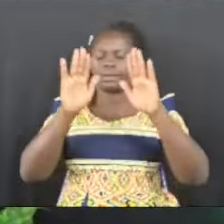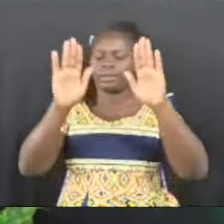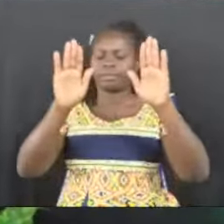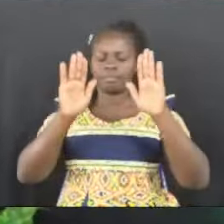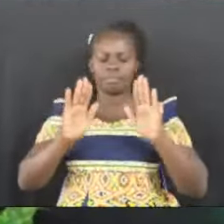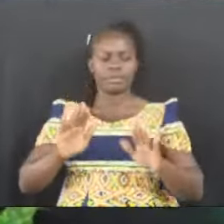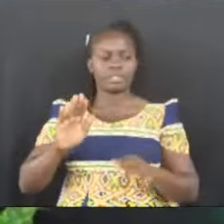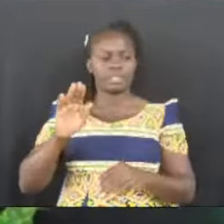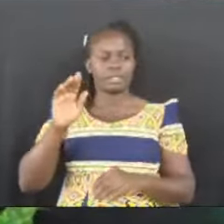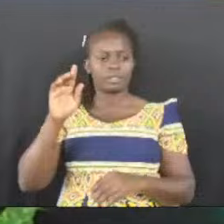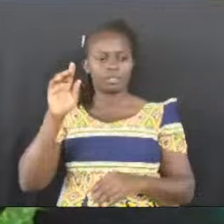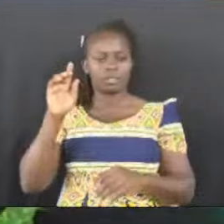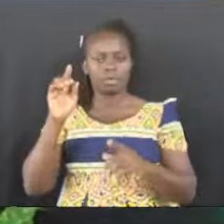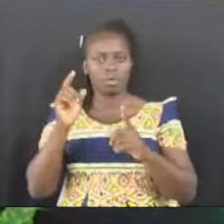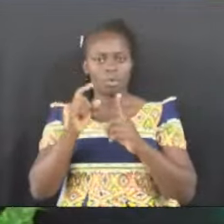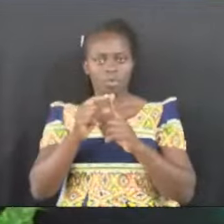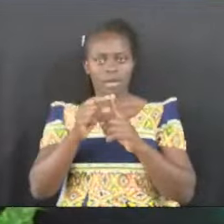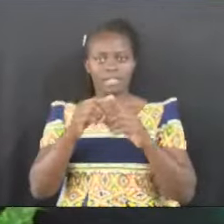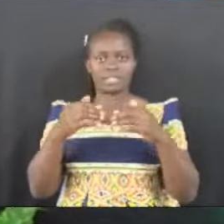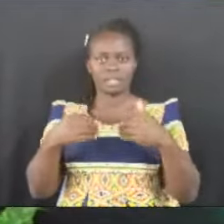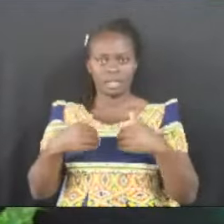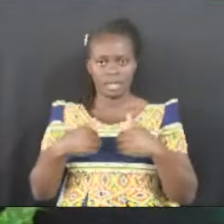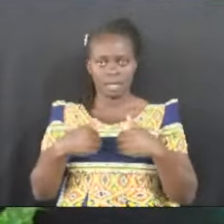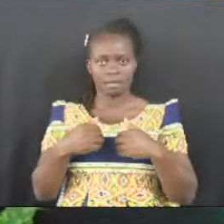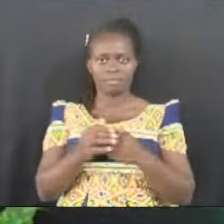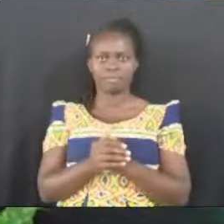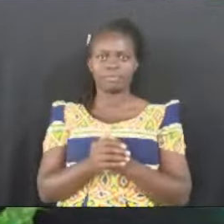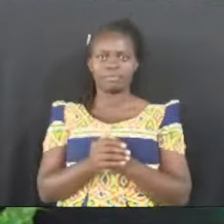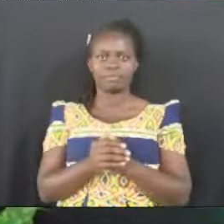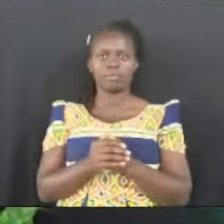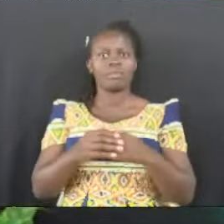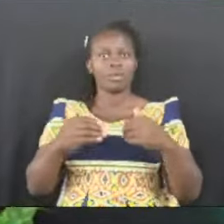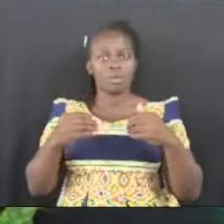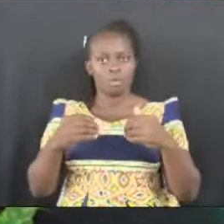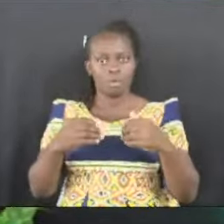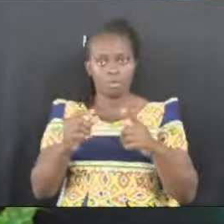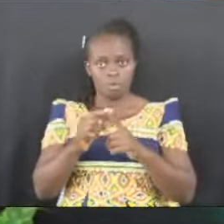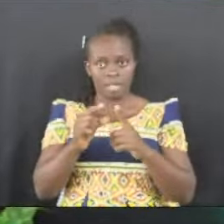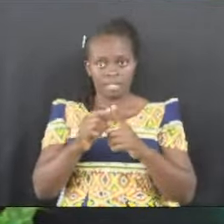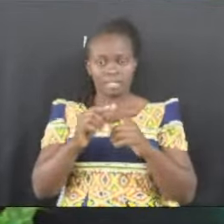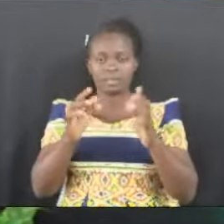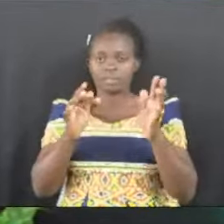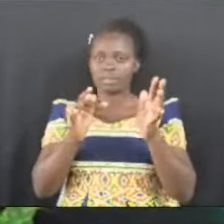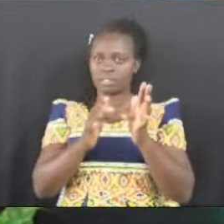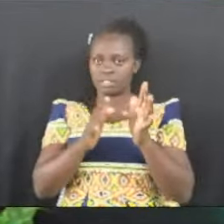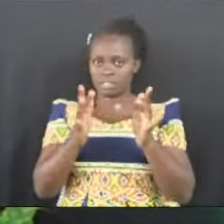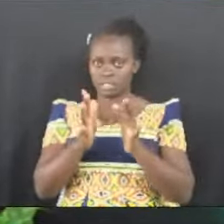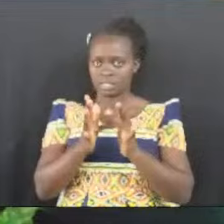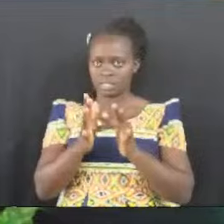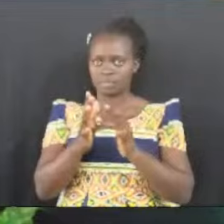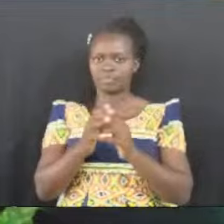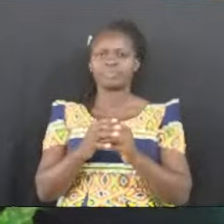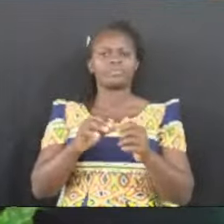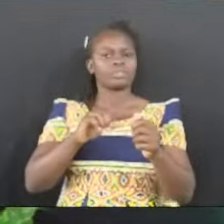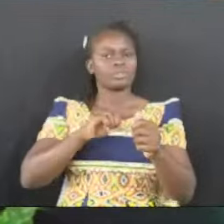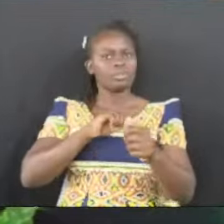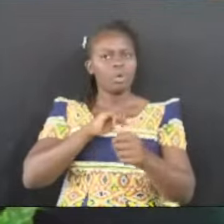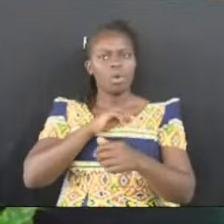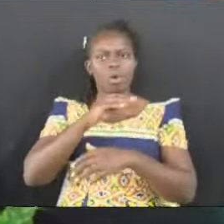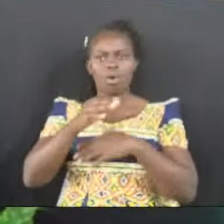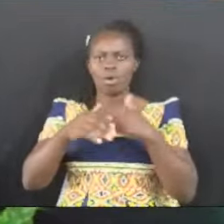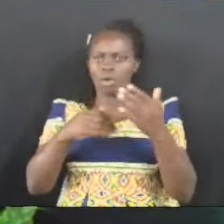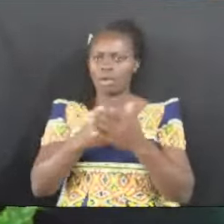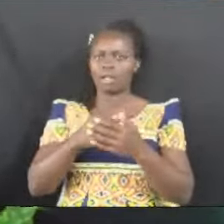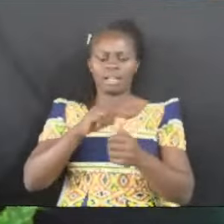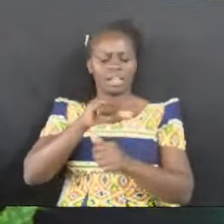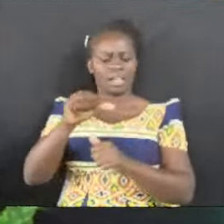me daily were the words of Jesus. You know, Jesus said,